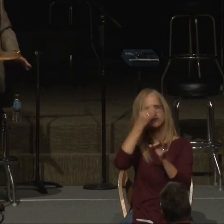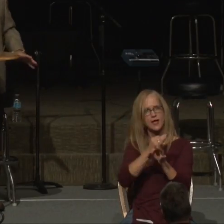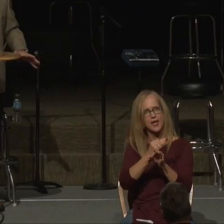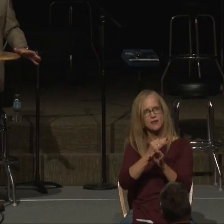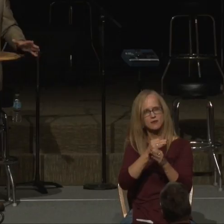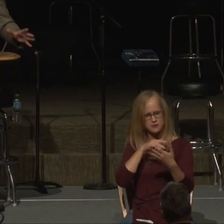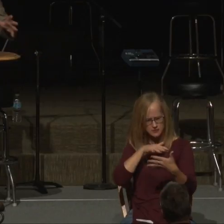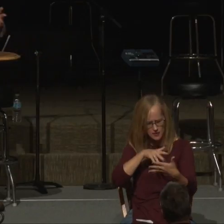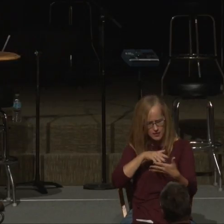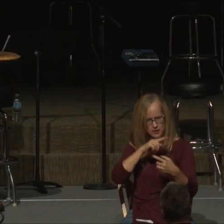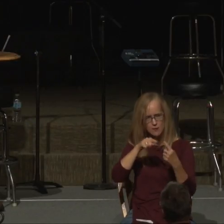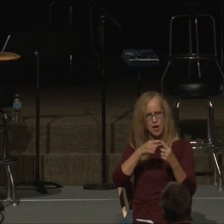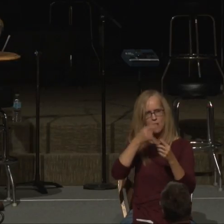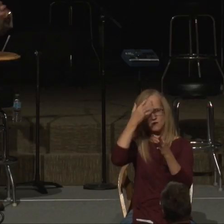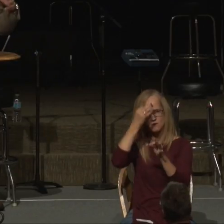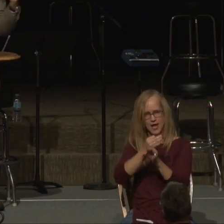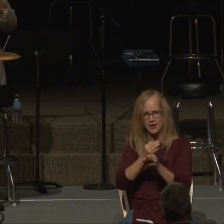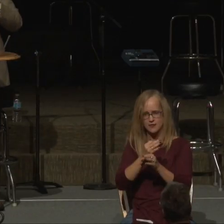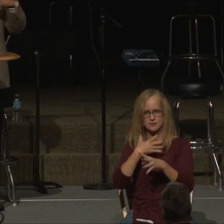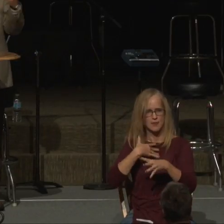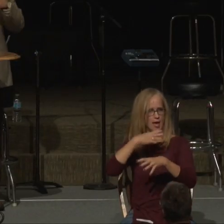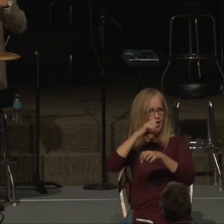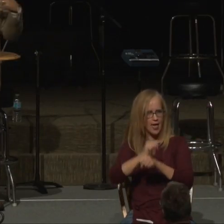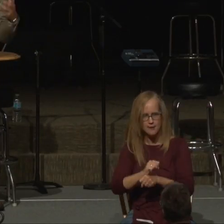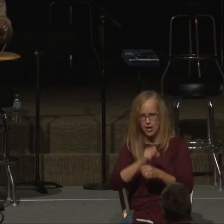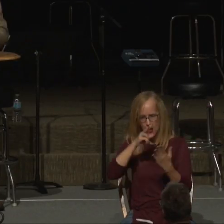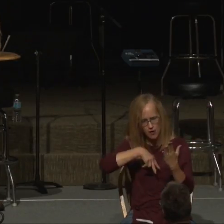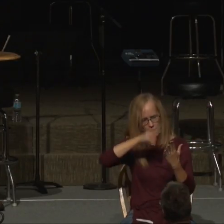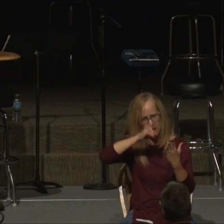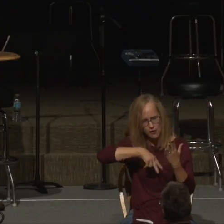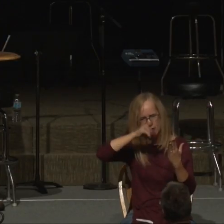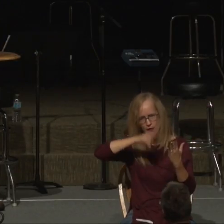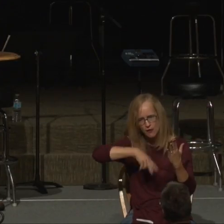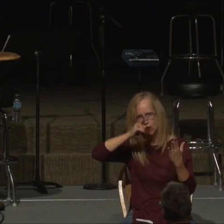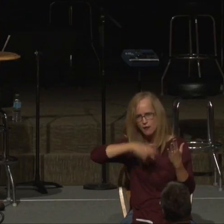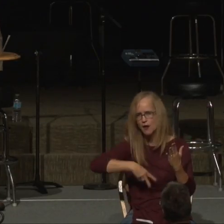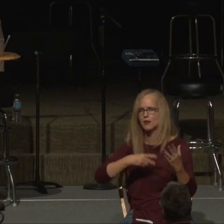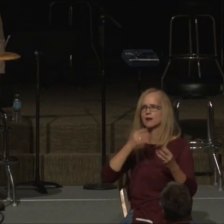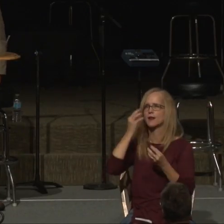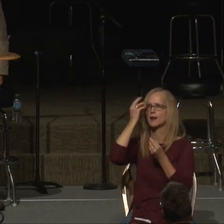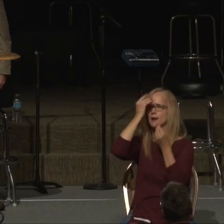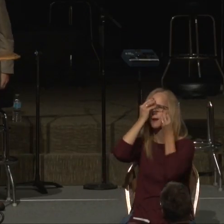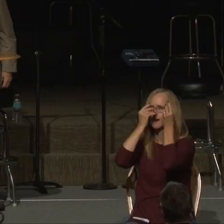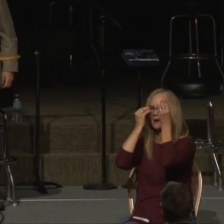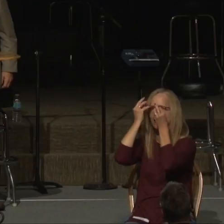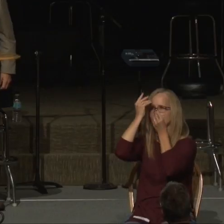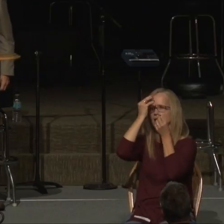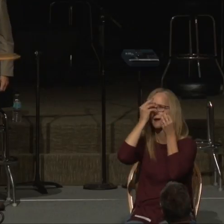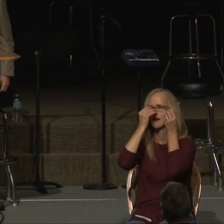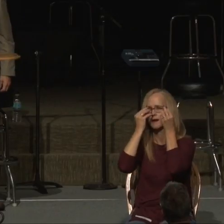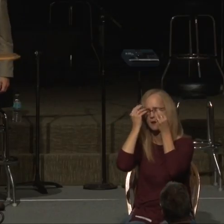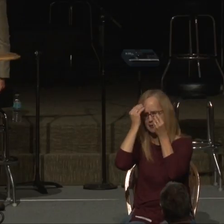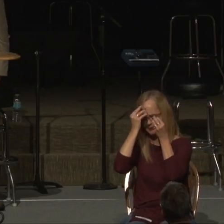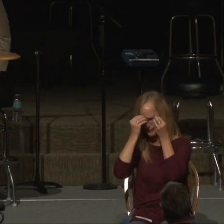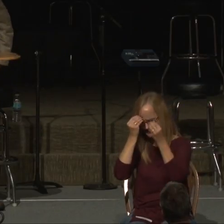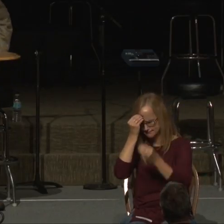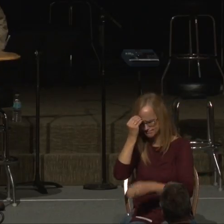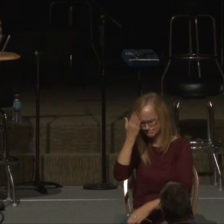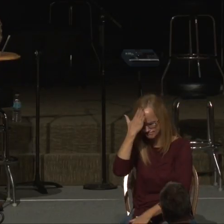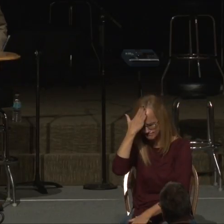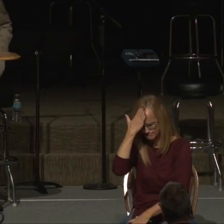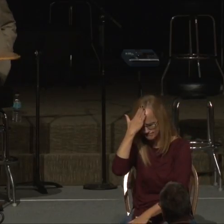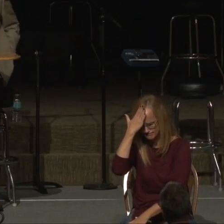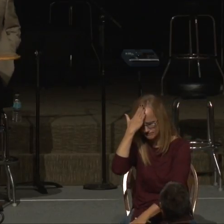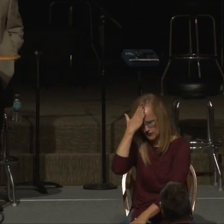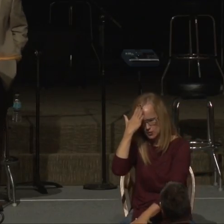about faith, this is just my habit. I read up, and then I go let it kind of ferment in my brain.